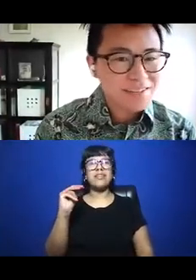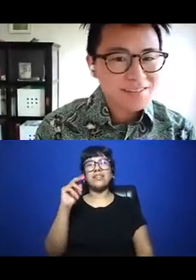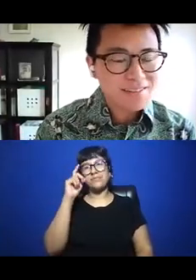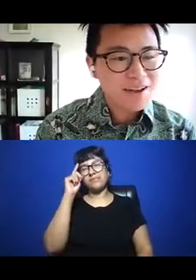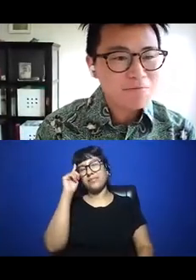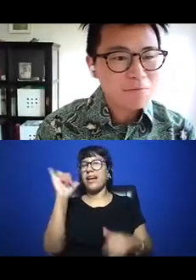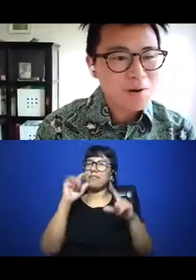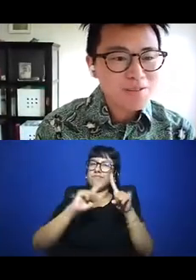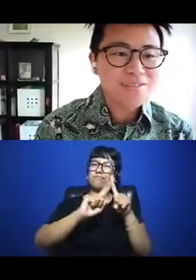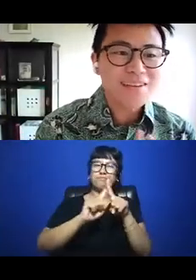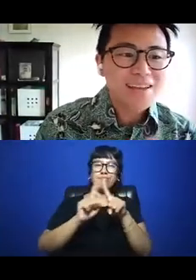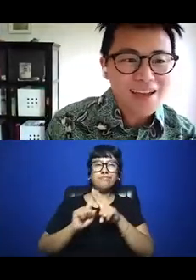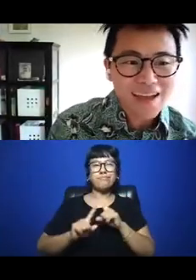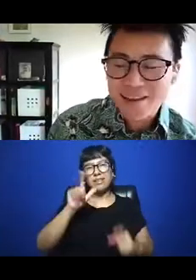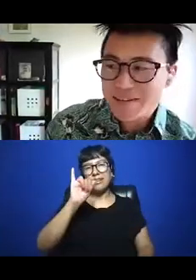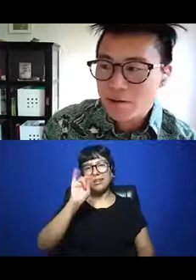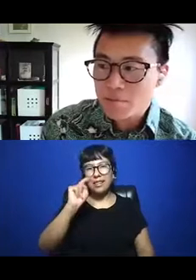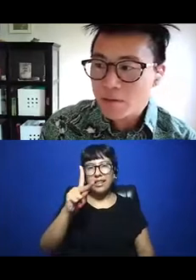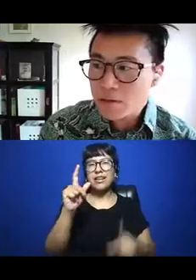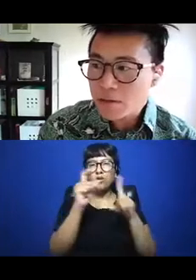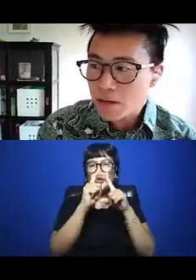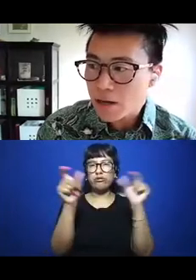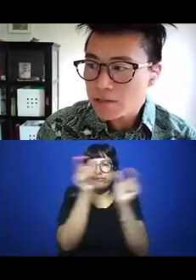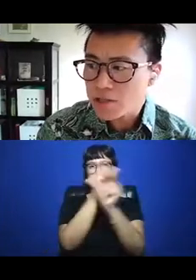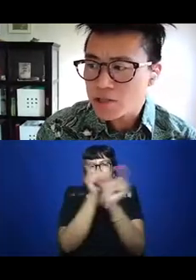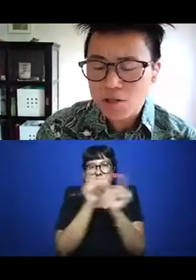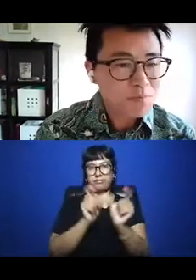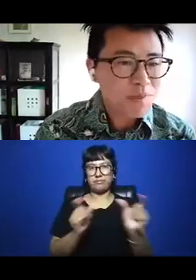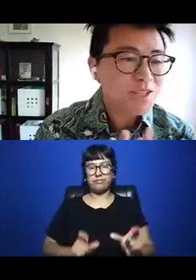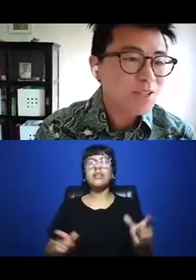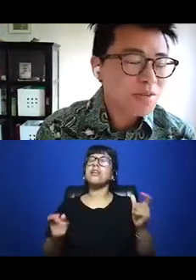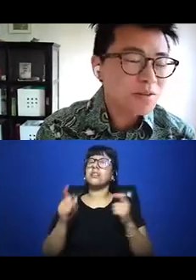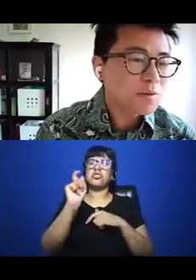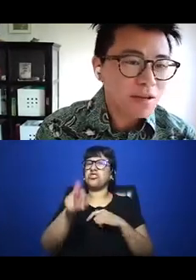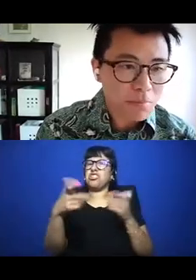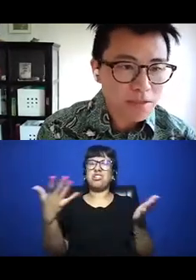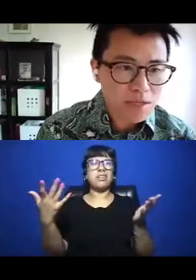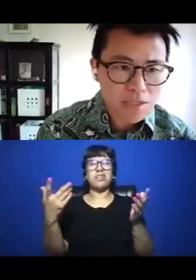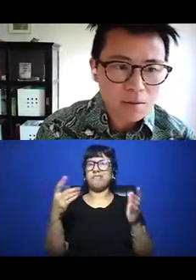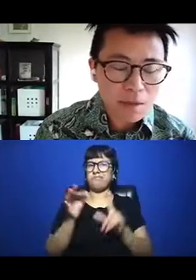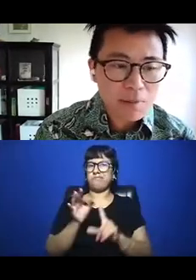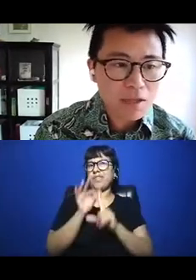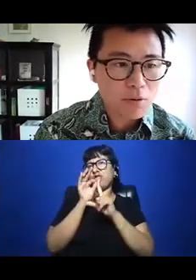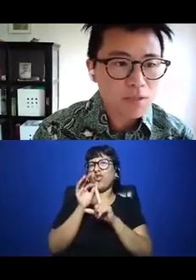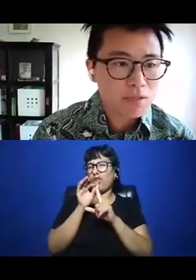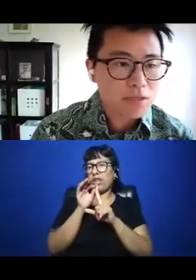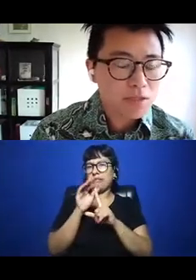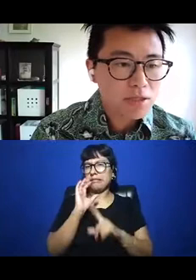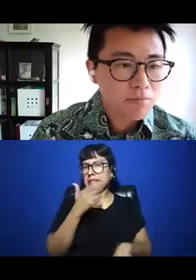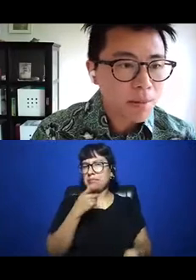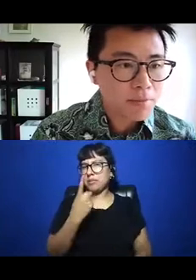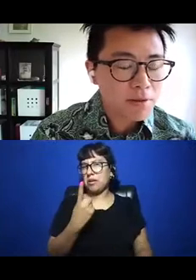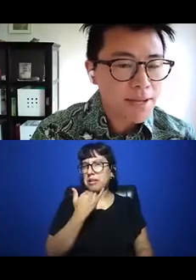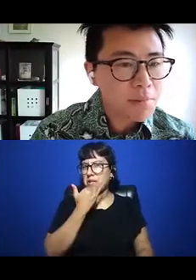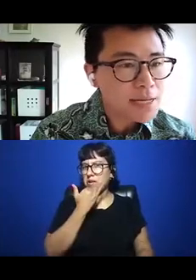link words, and they should be unique, but it sounds like maybe there's